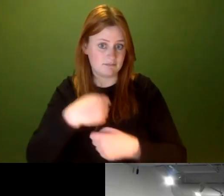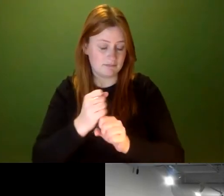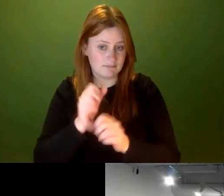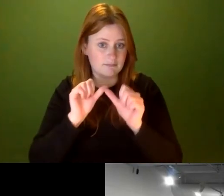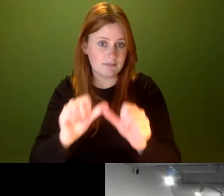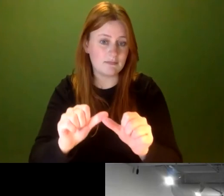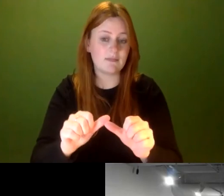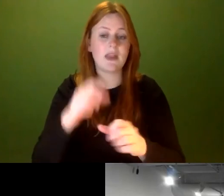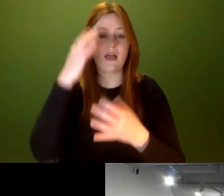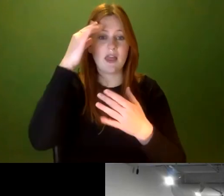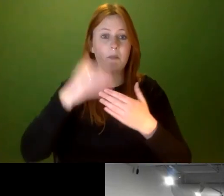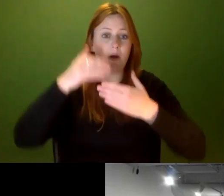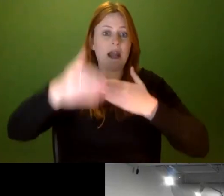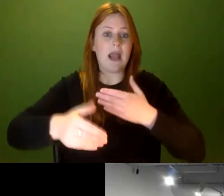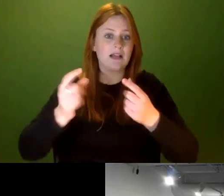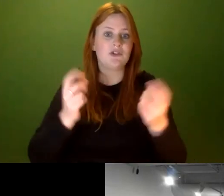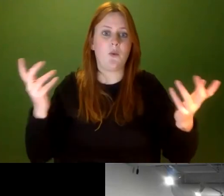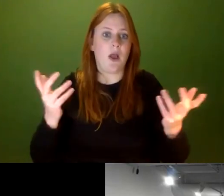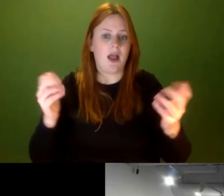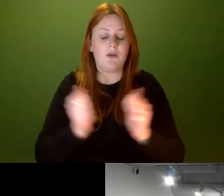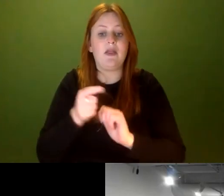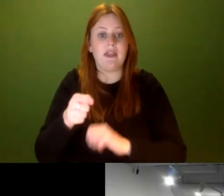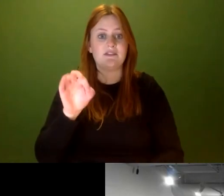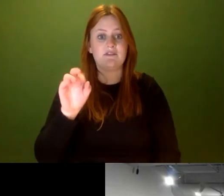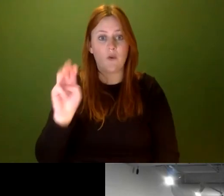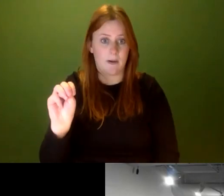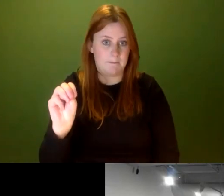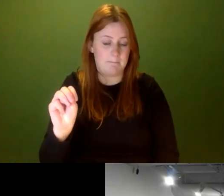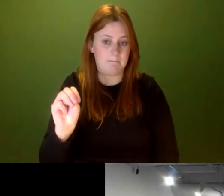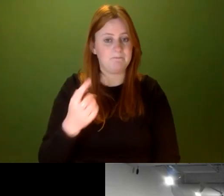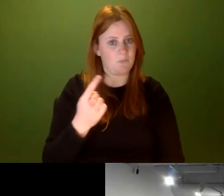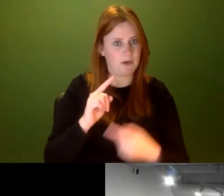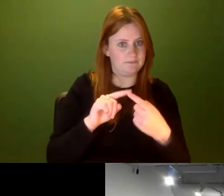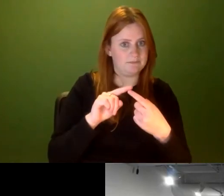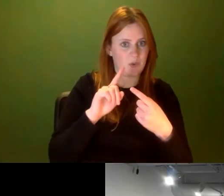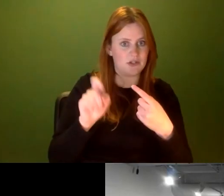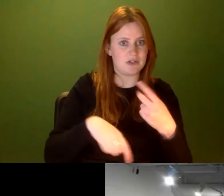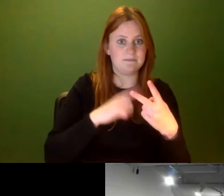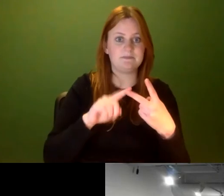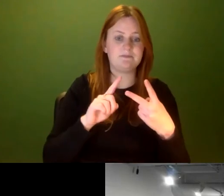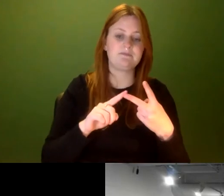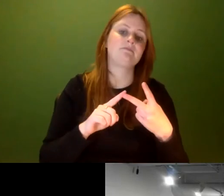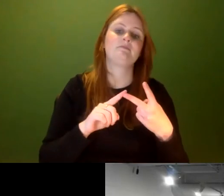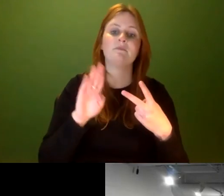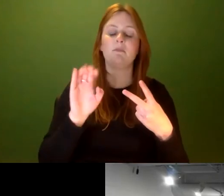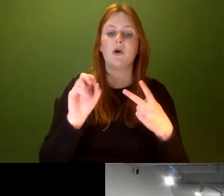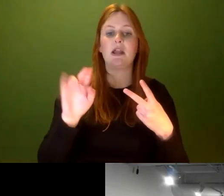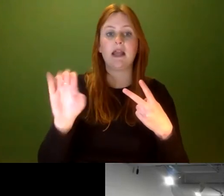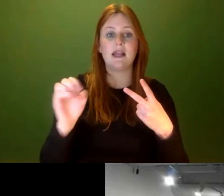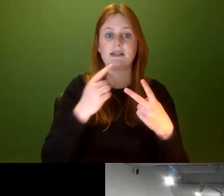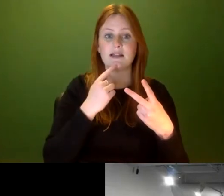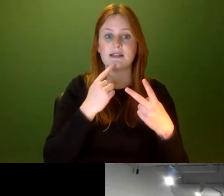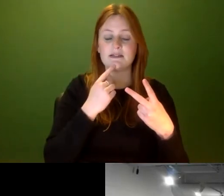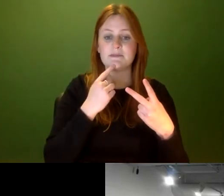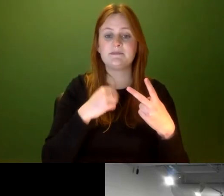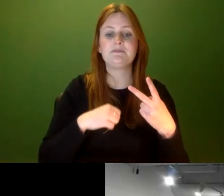you thinking of going next with this form? So that's one question. And then following that, Bonnie Marin says,